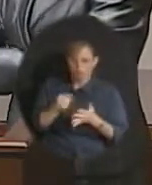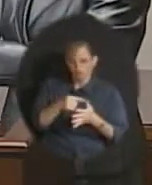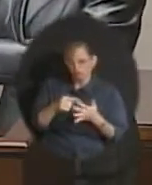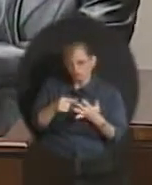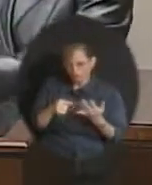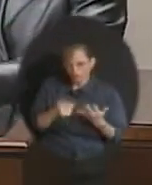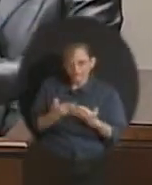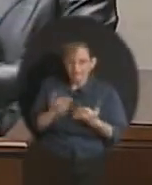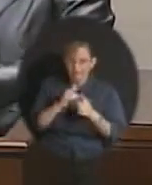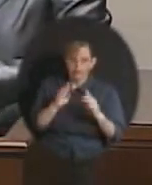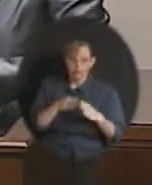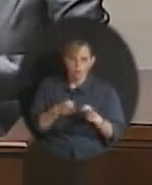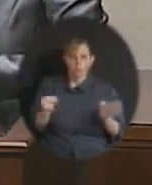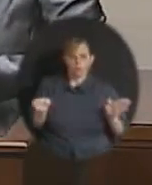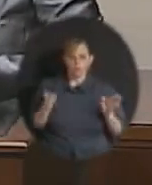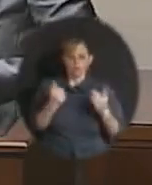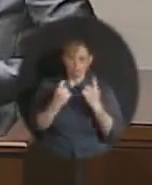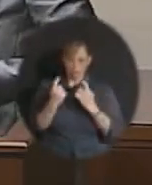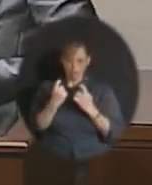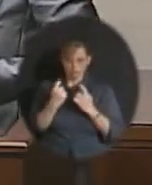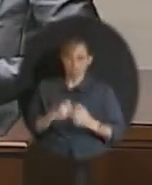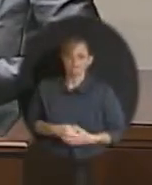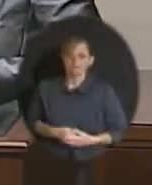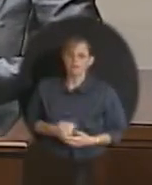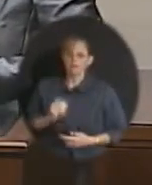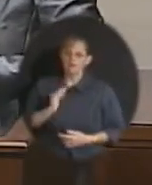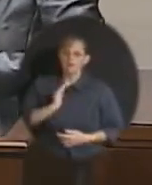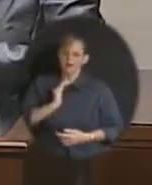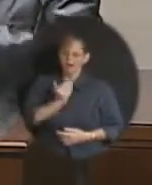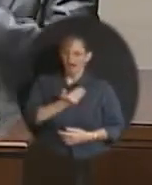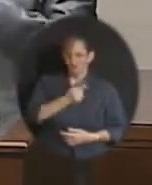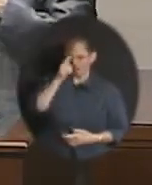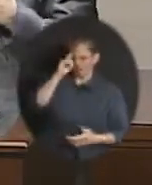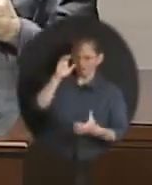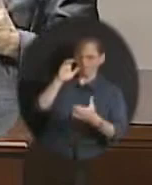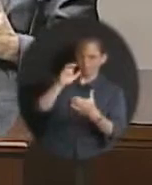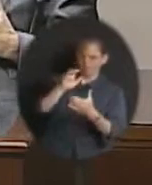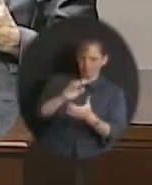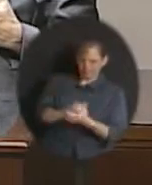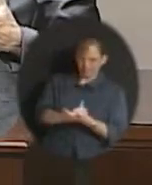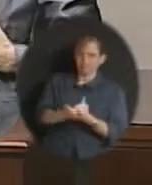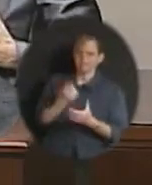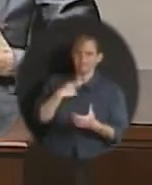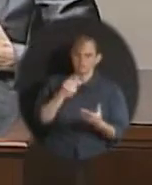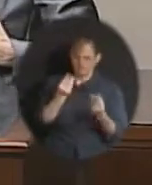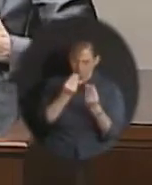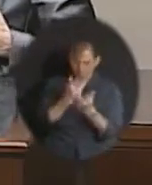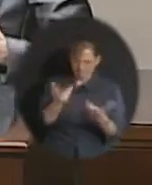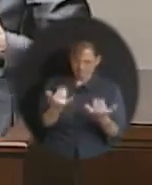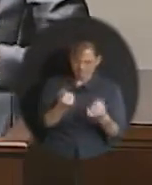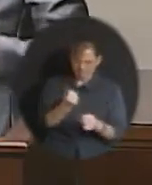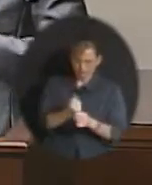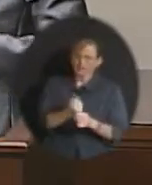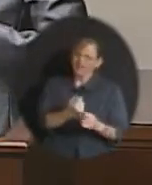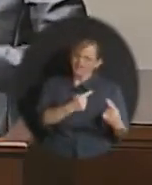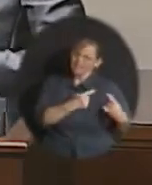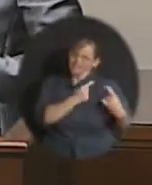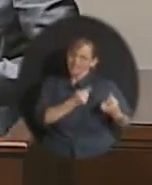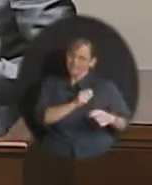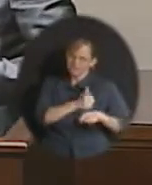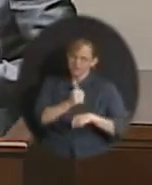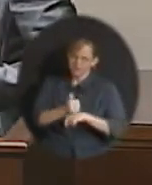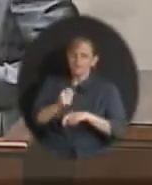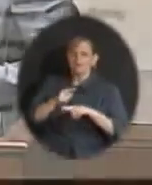might have on directions we're going. Here are some of the beliefs that we've kind of rolled out this year that have been in place, but we think have to be part